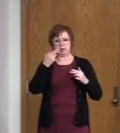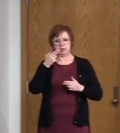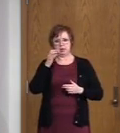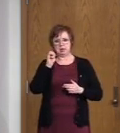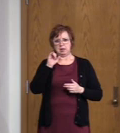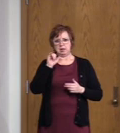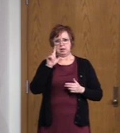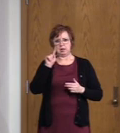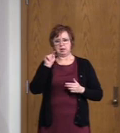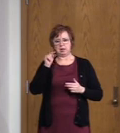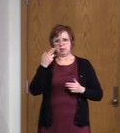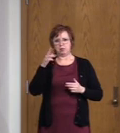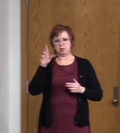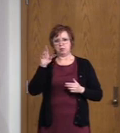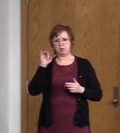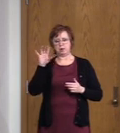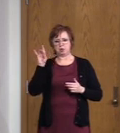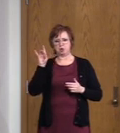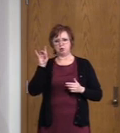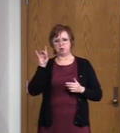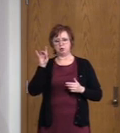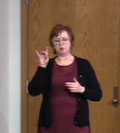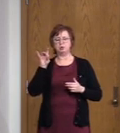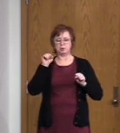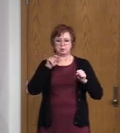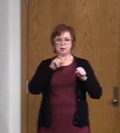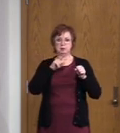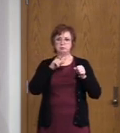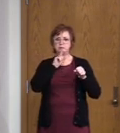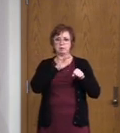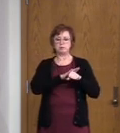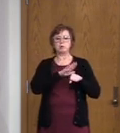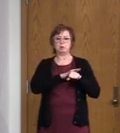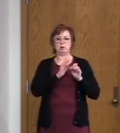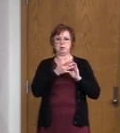to access their immunization verification record.